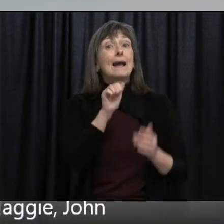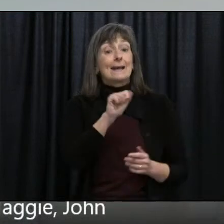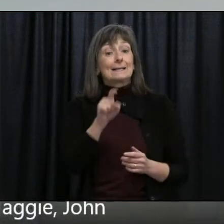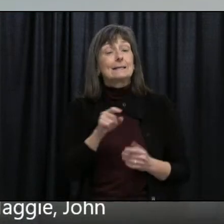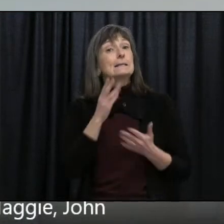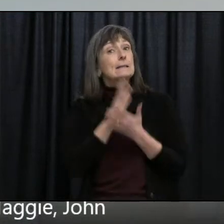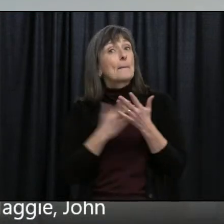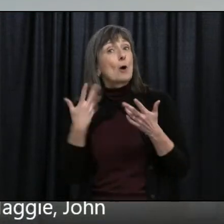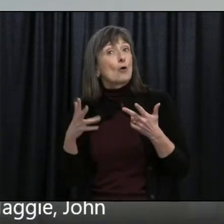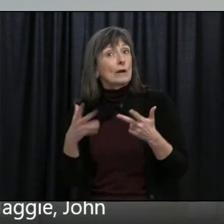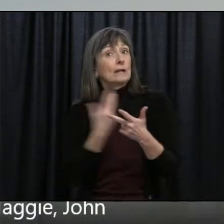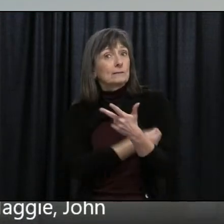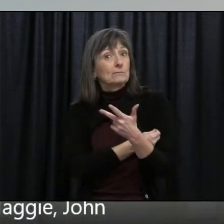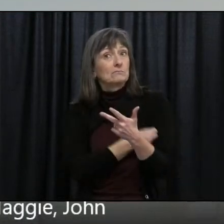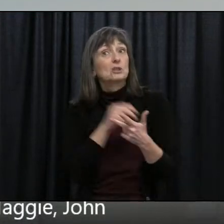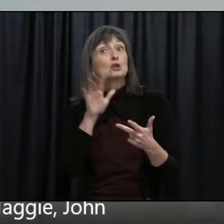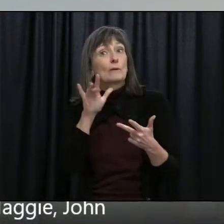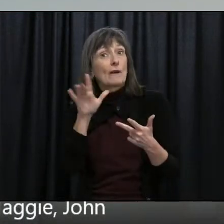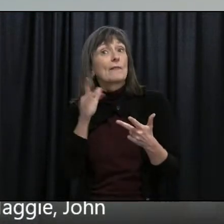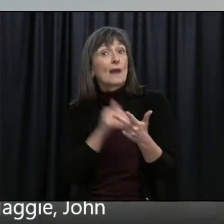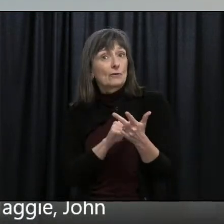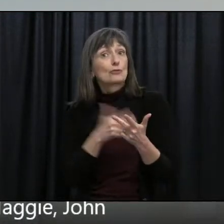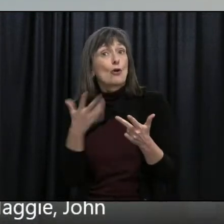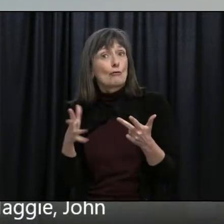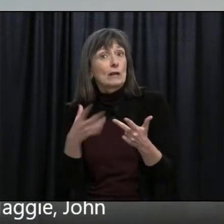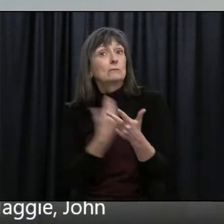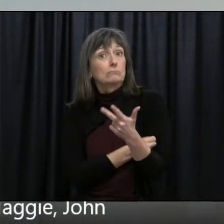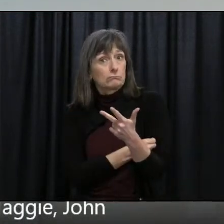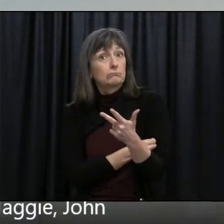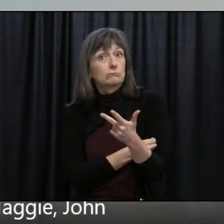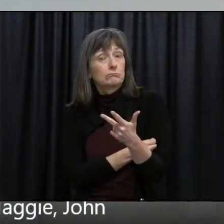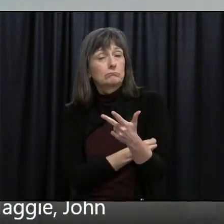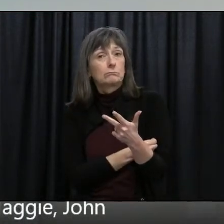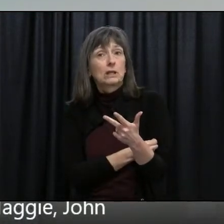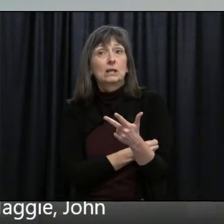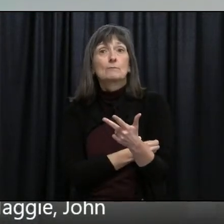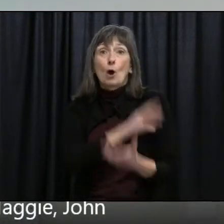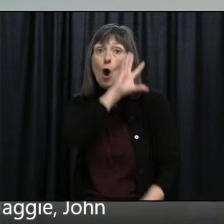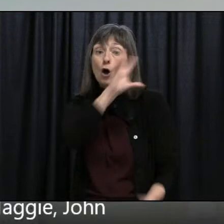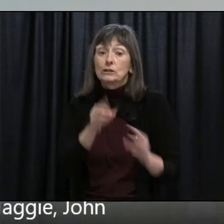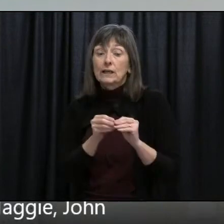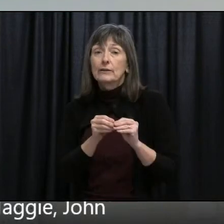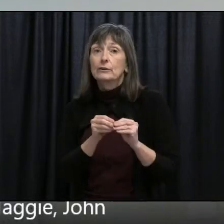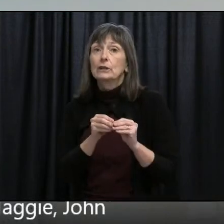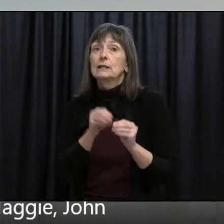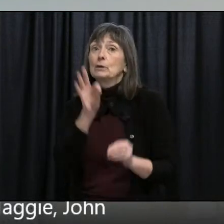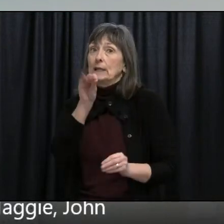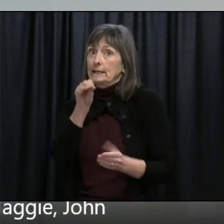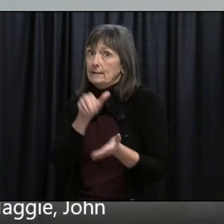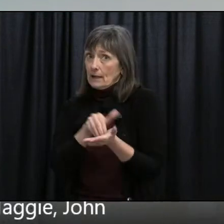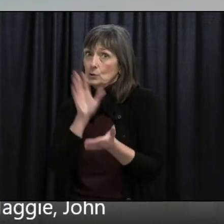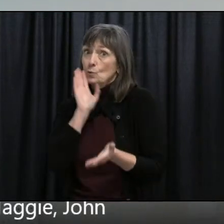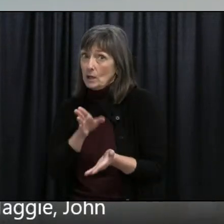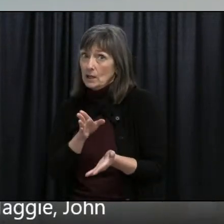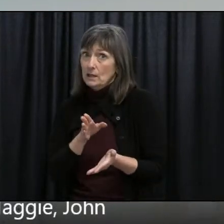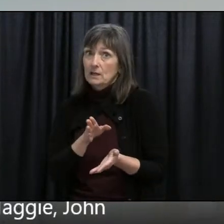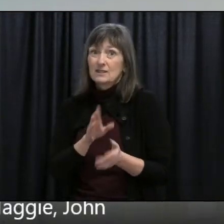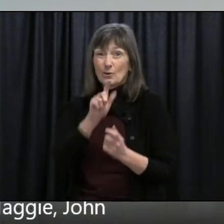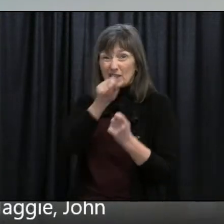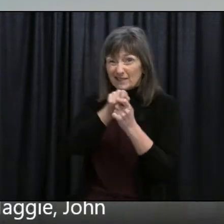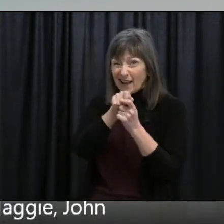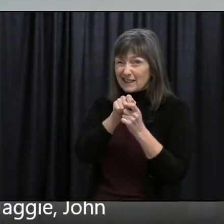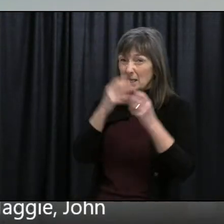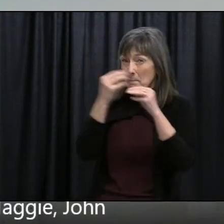already, I think about 25,000. But again, I could get you a detailed breakdown of those figures.